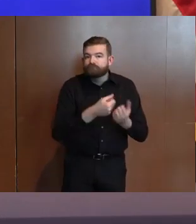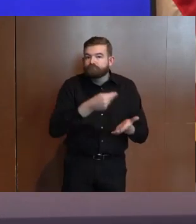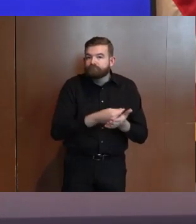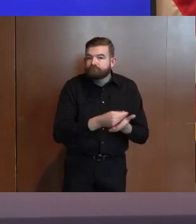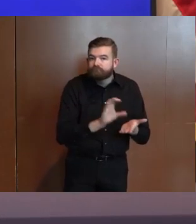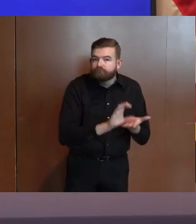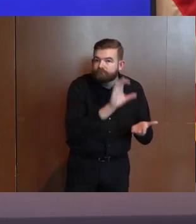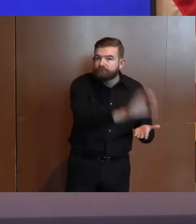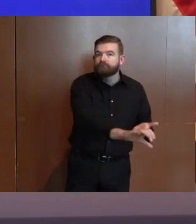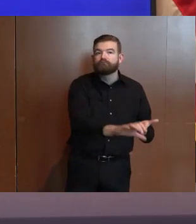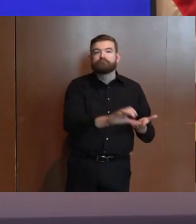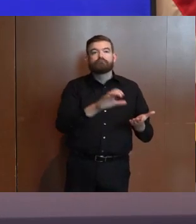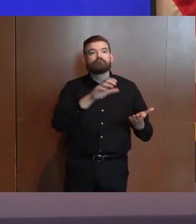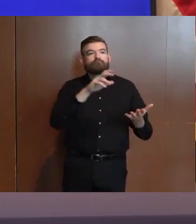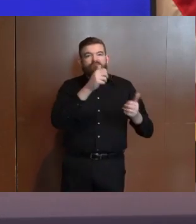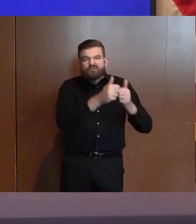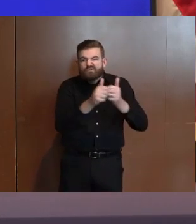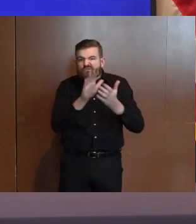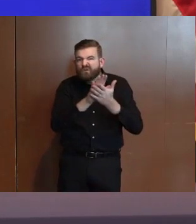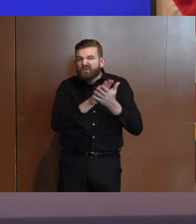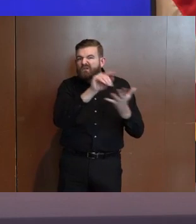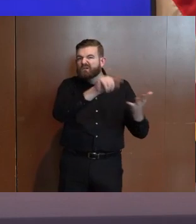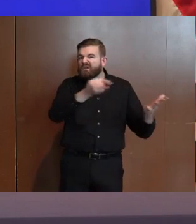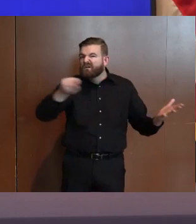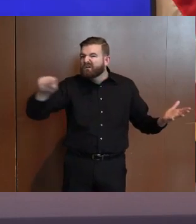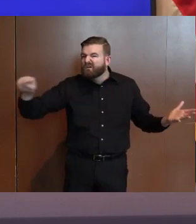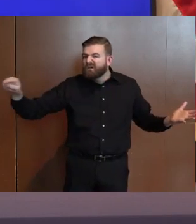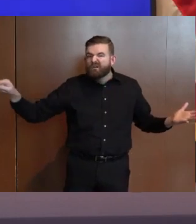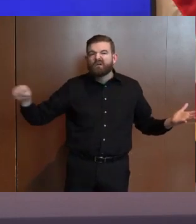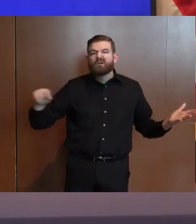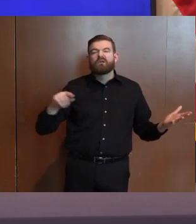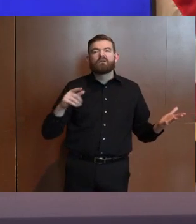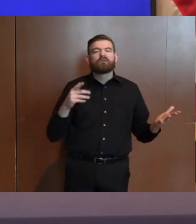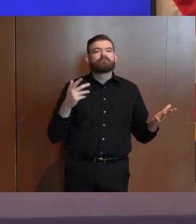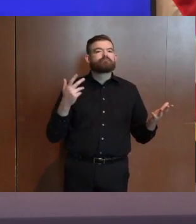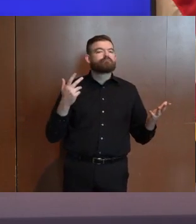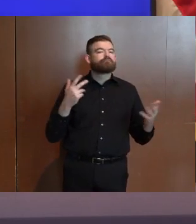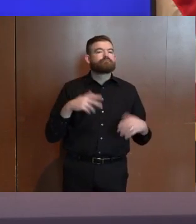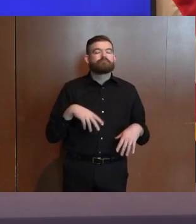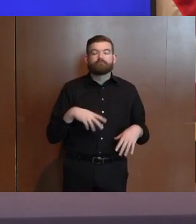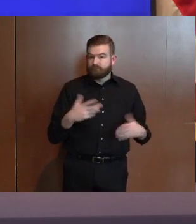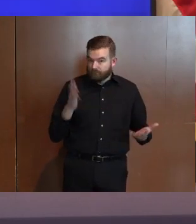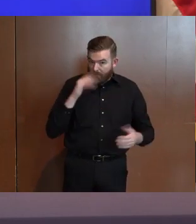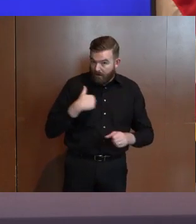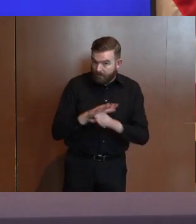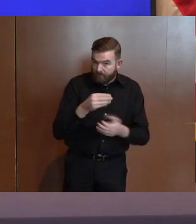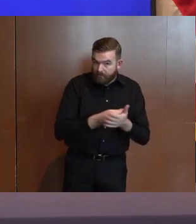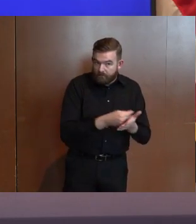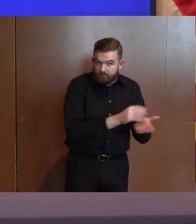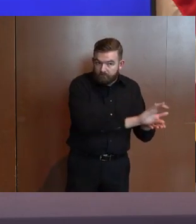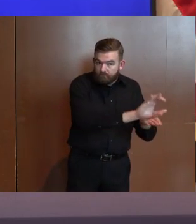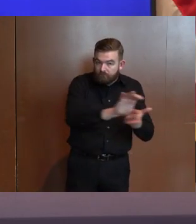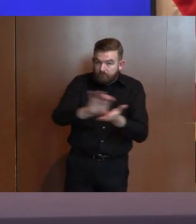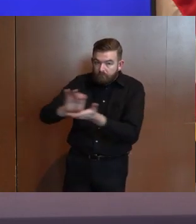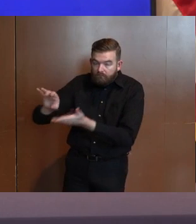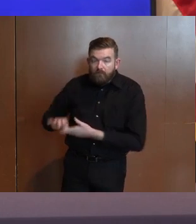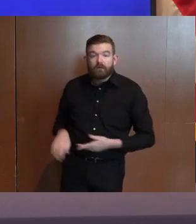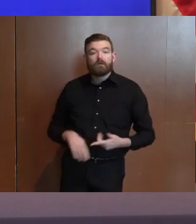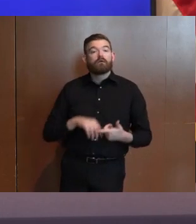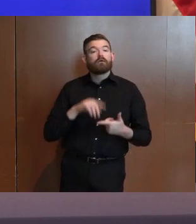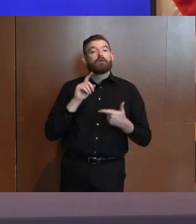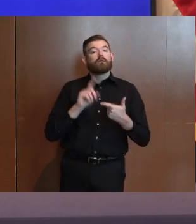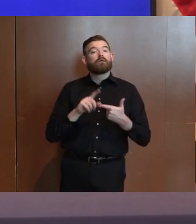state? New Jersey Transit employees are worried about PPE, and many of them are complaining about packed buses because of the reduced